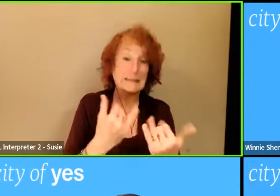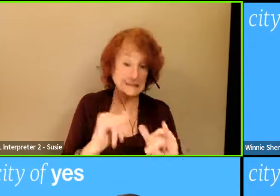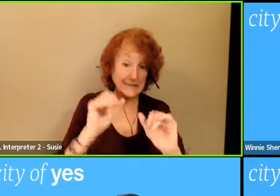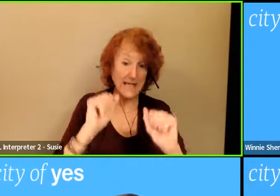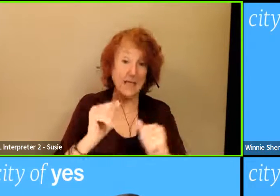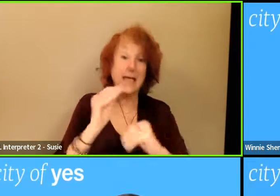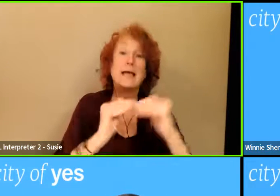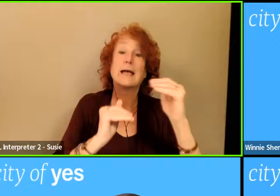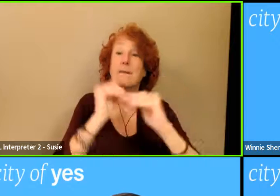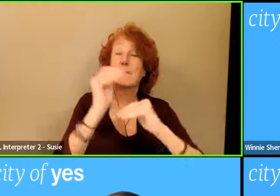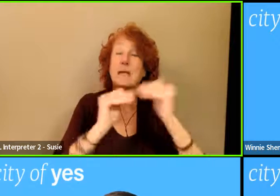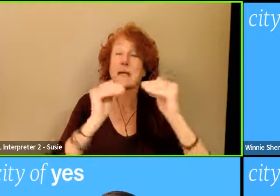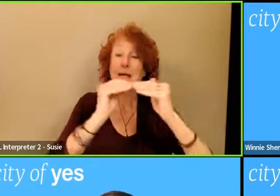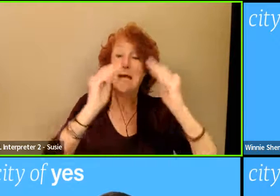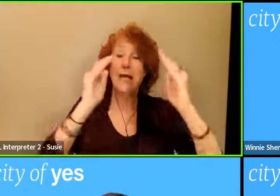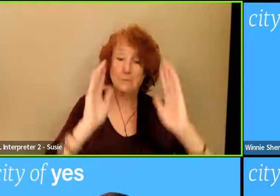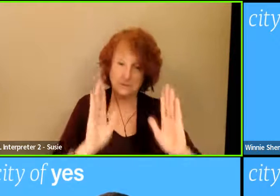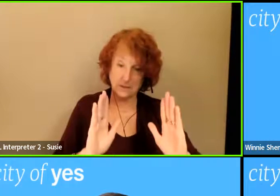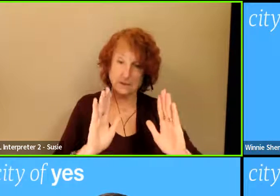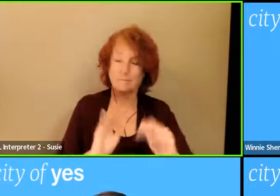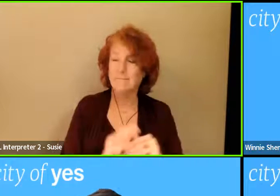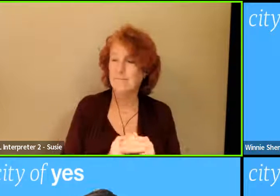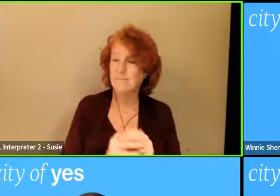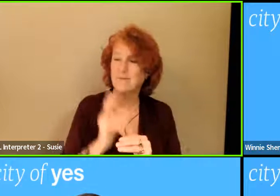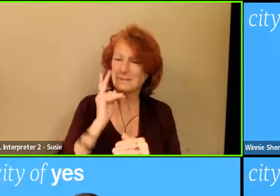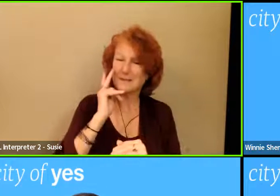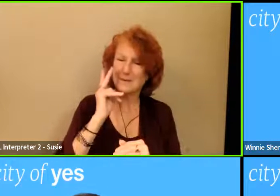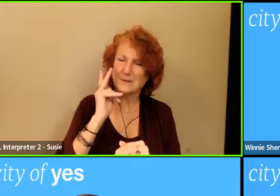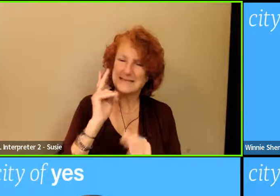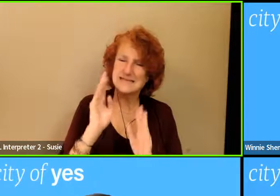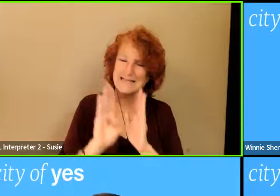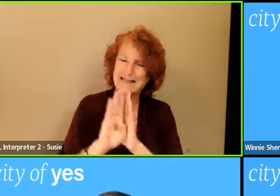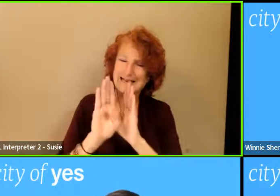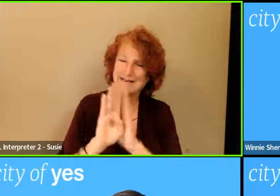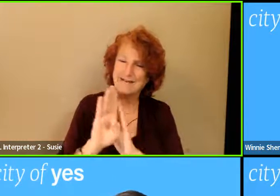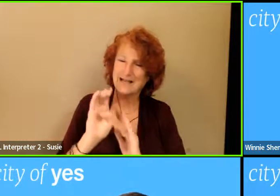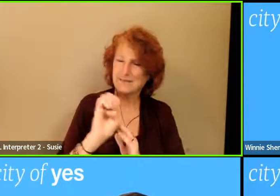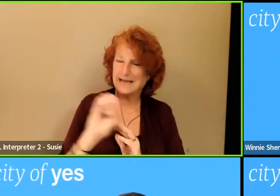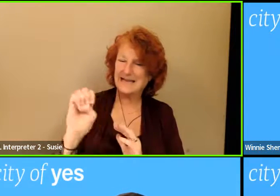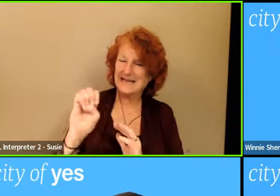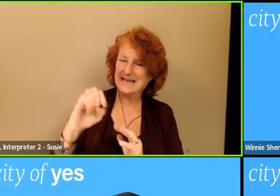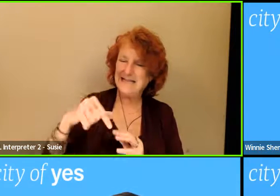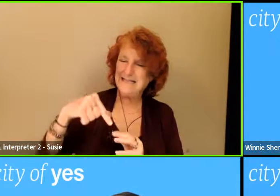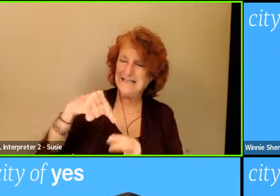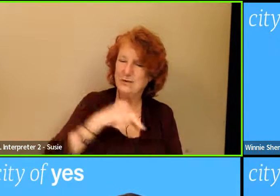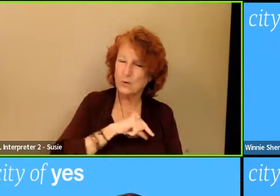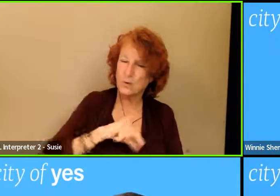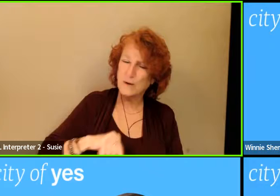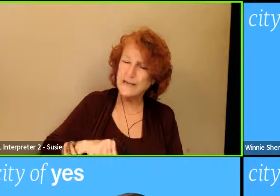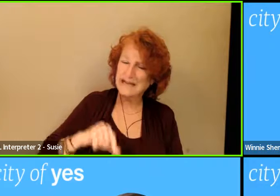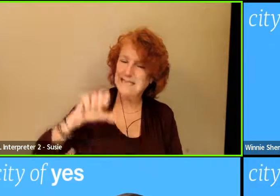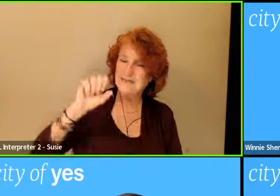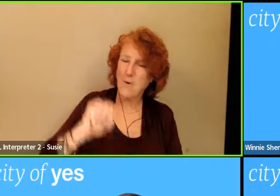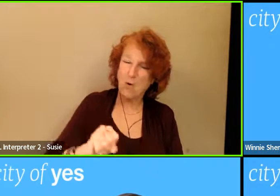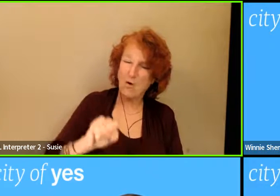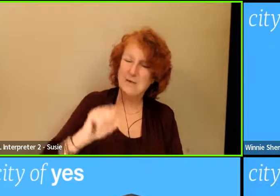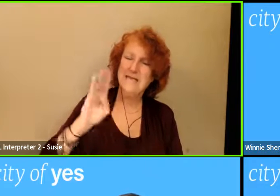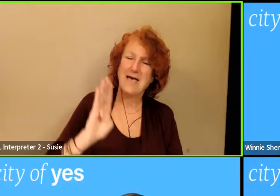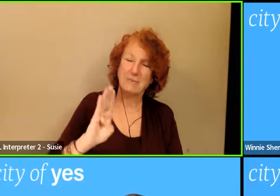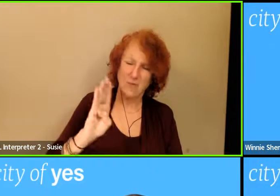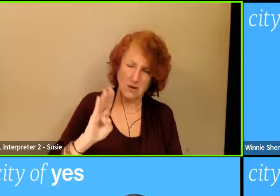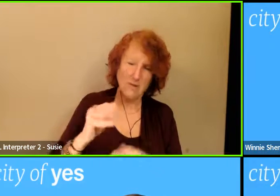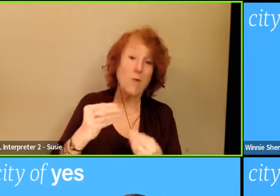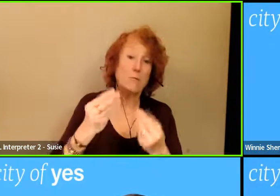we see developers in places like, Eastern Queens or South Brooklyn already providing more parking